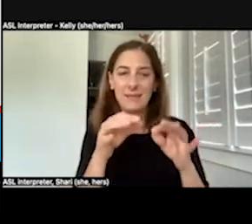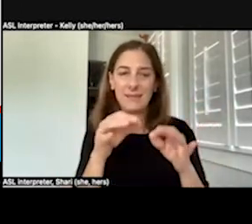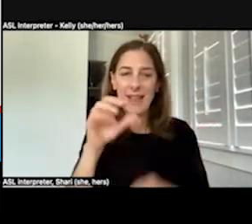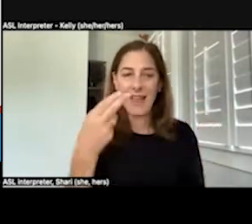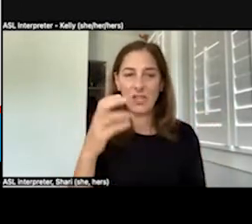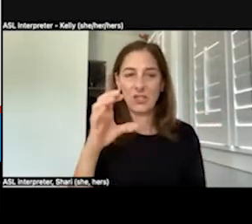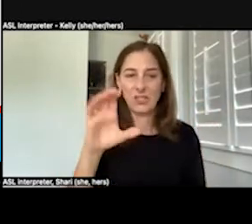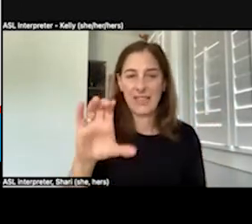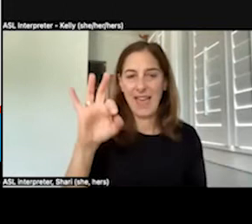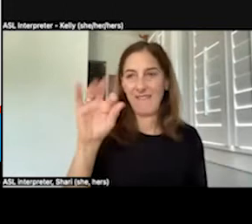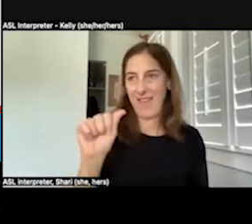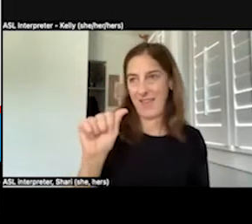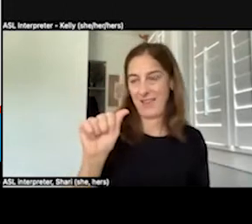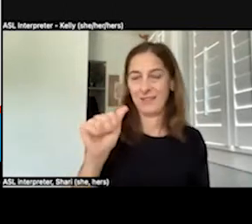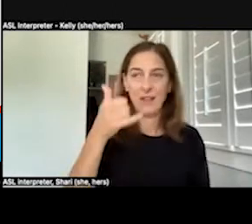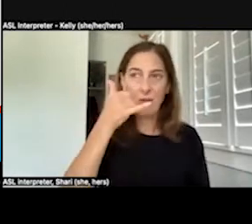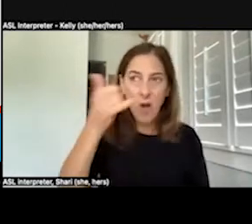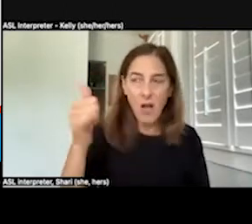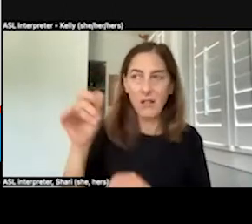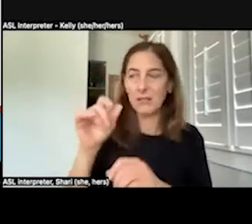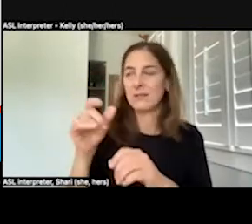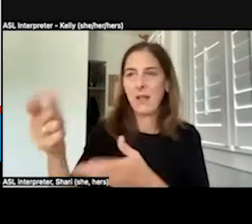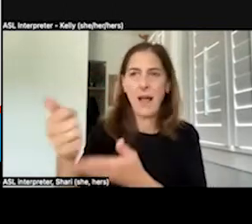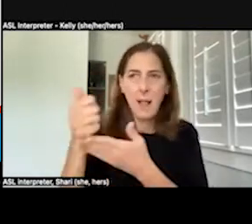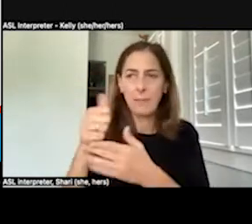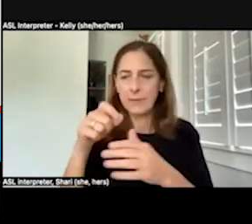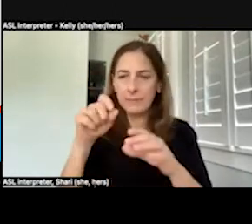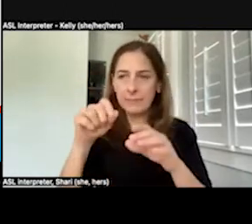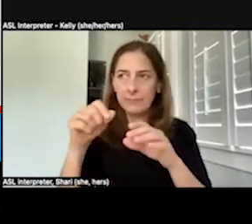The last, and in this case, actually least,